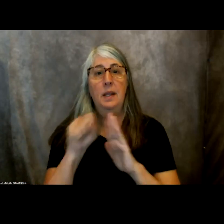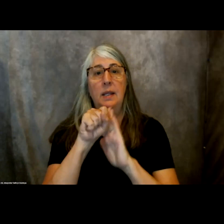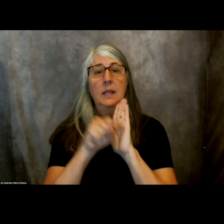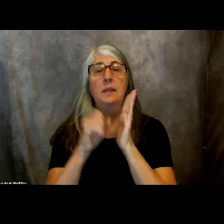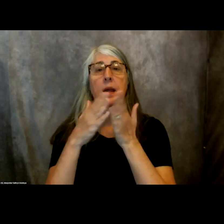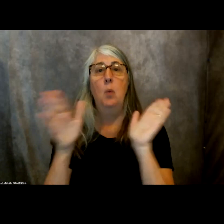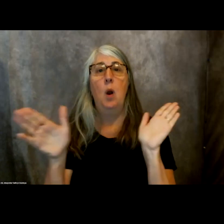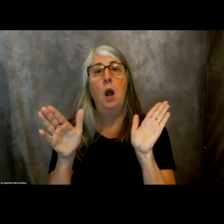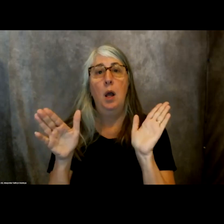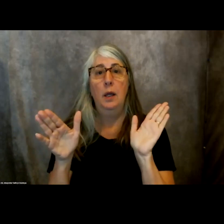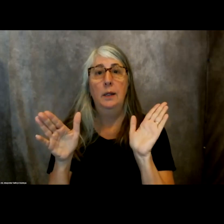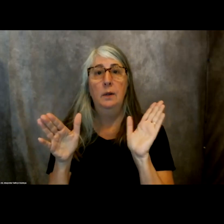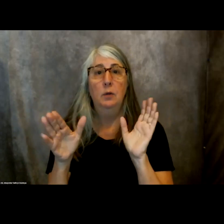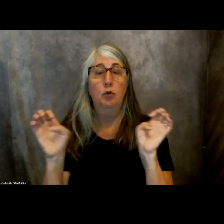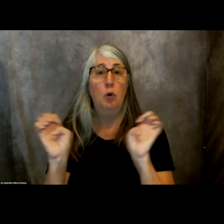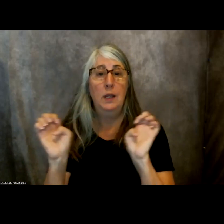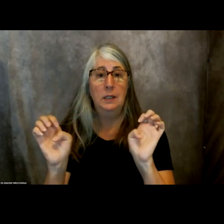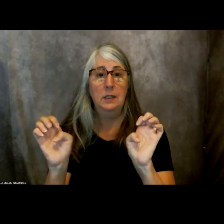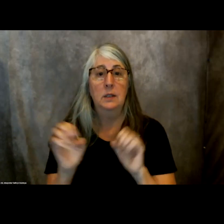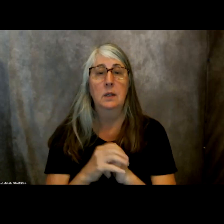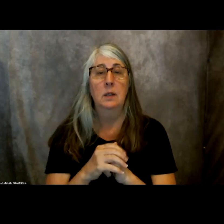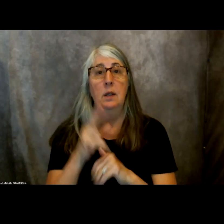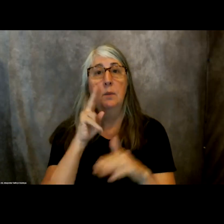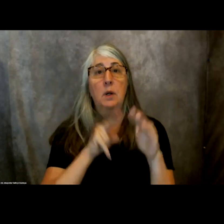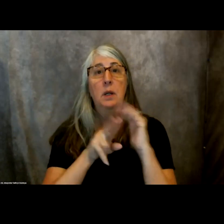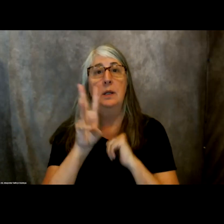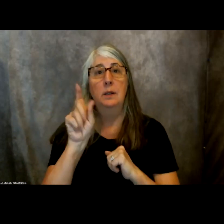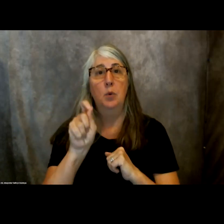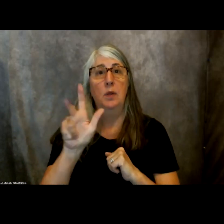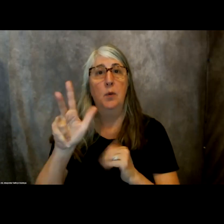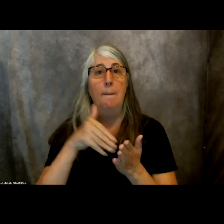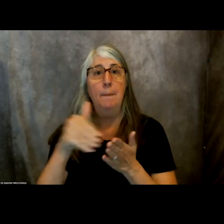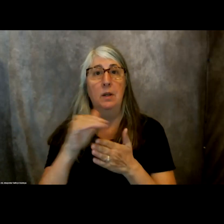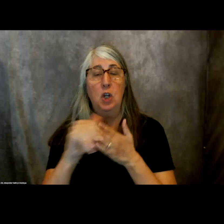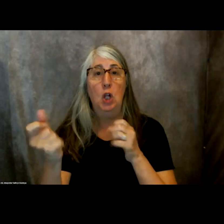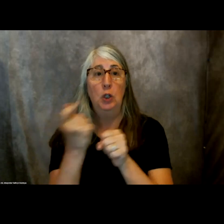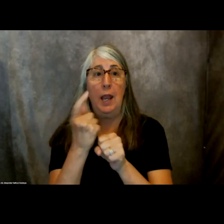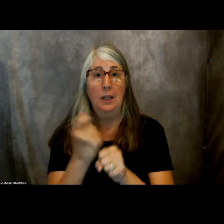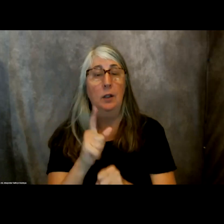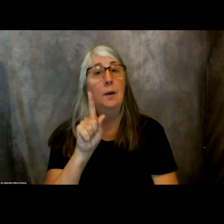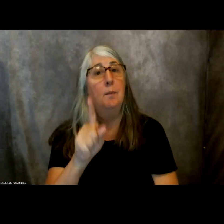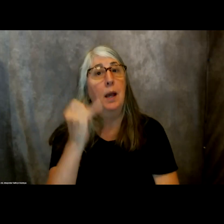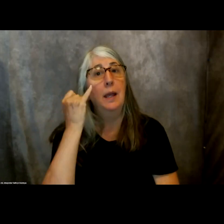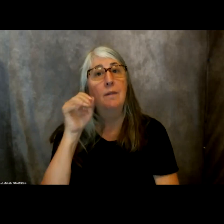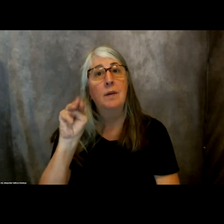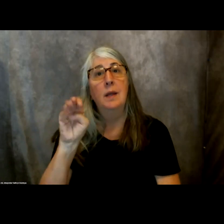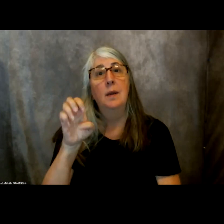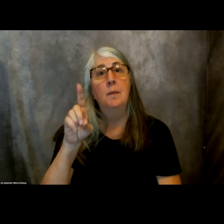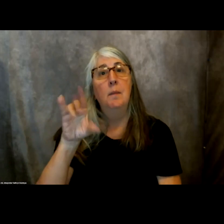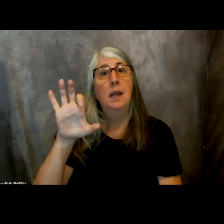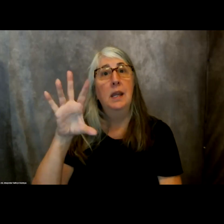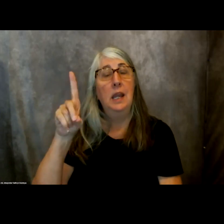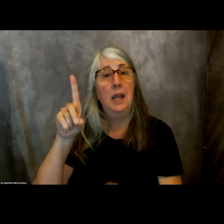for the state of West Virginia. The projection was $6.3 million annually. However, If Medicaid is pushed to pay for